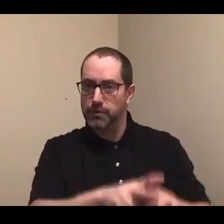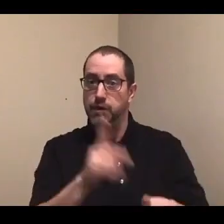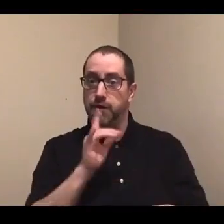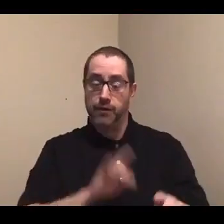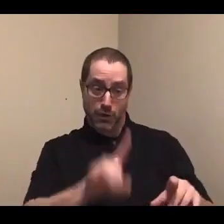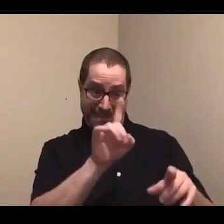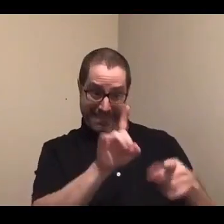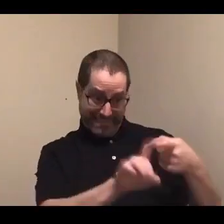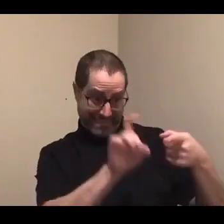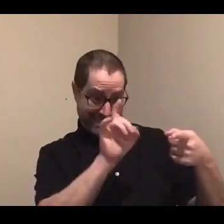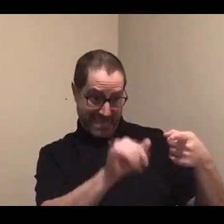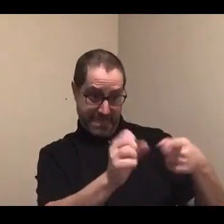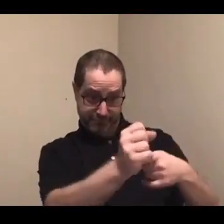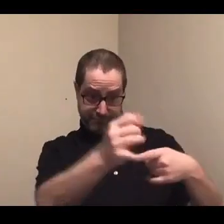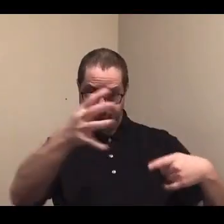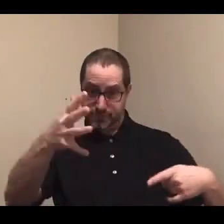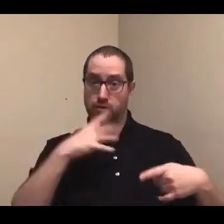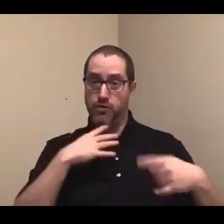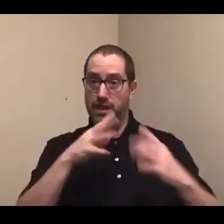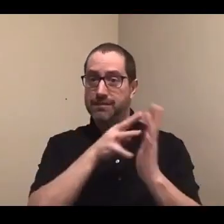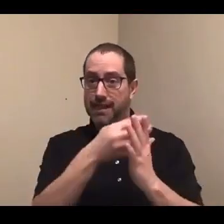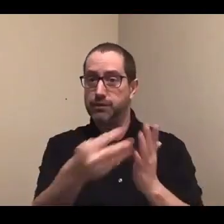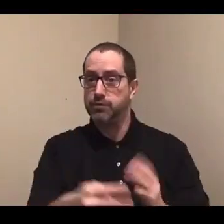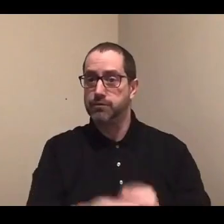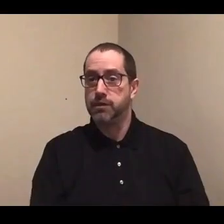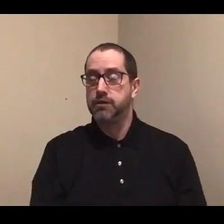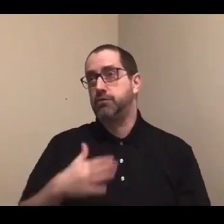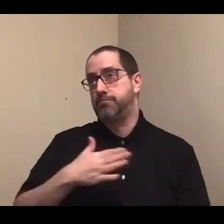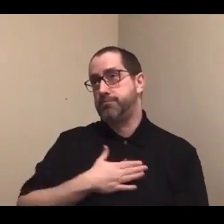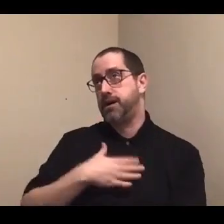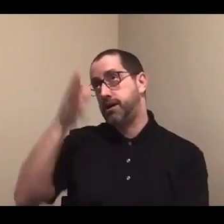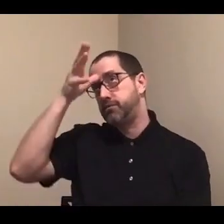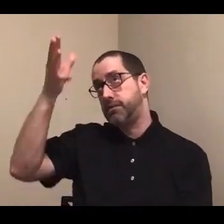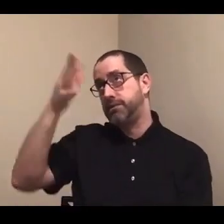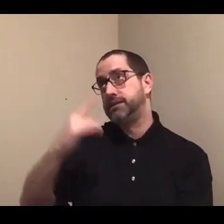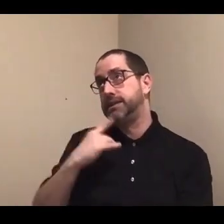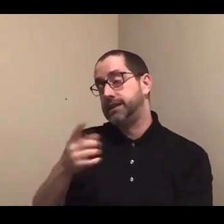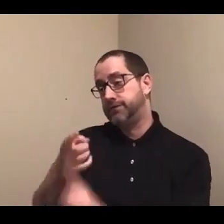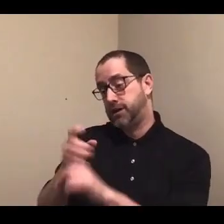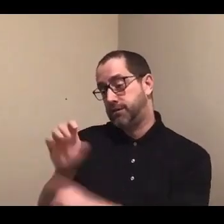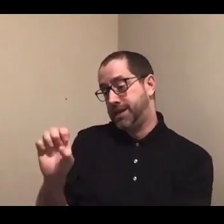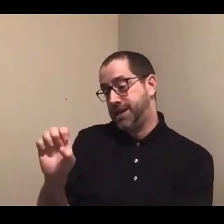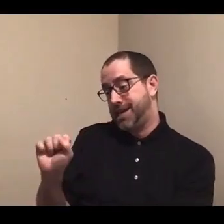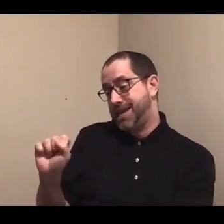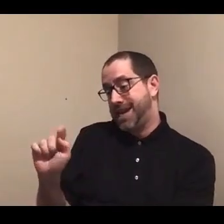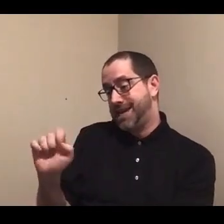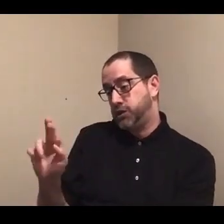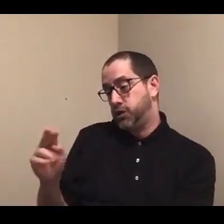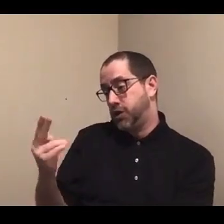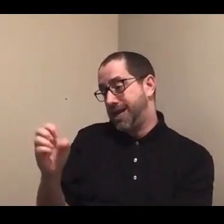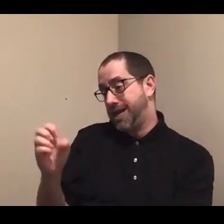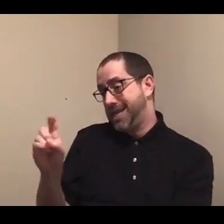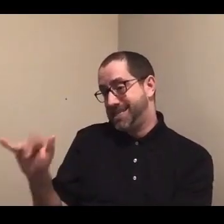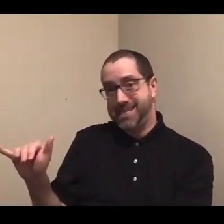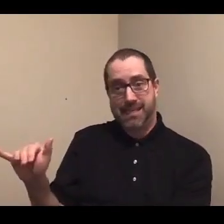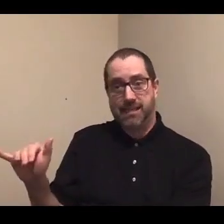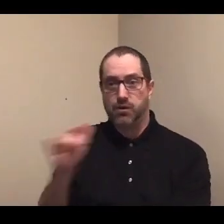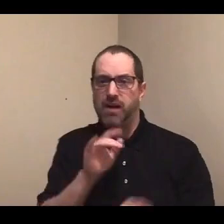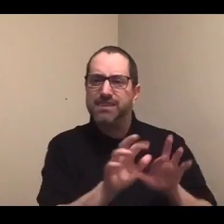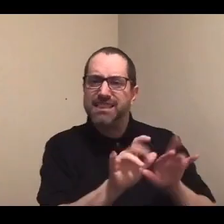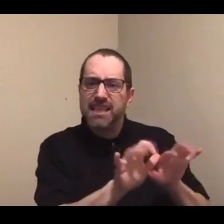your appointment. So my grandpa is from Esterhazy, Saskatchewan. So I am going to type in